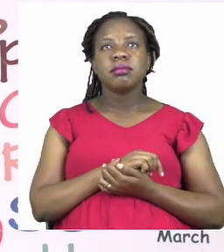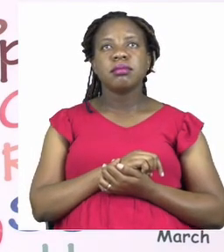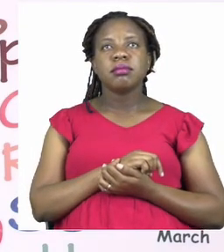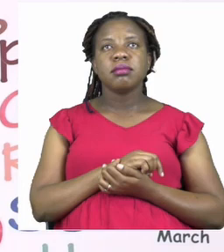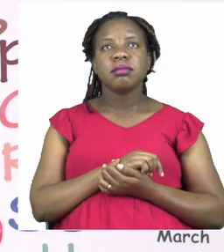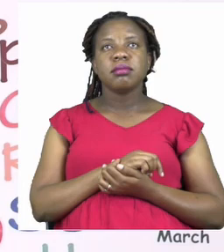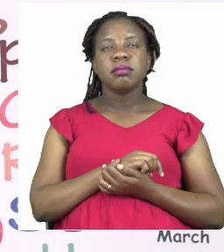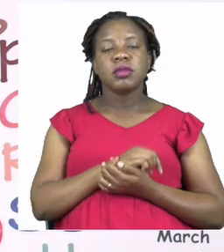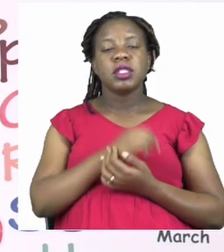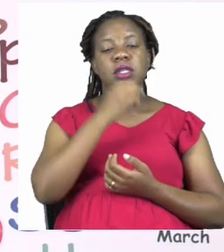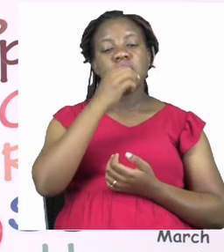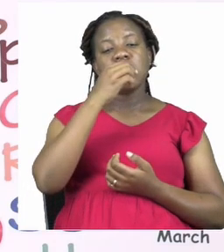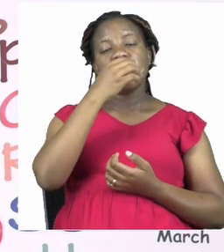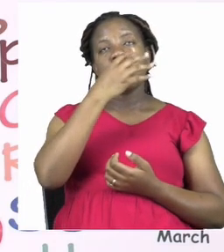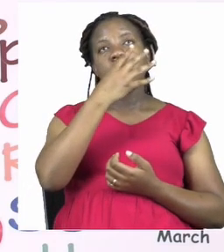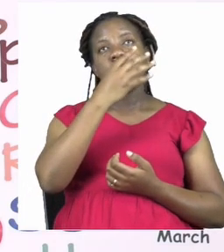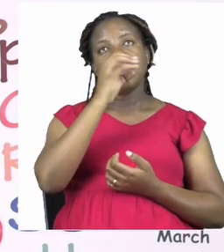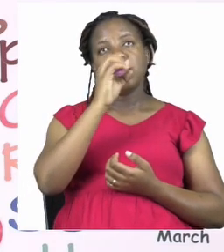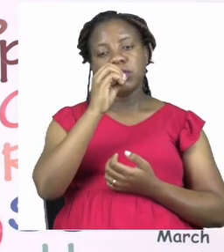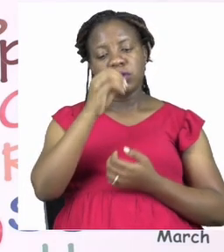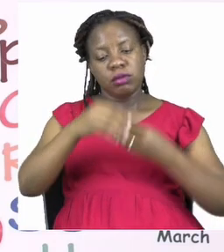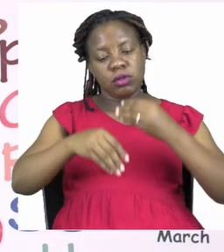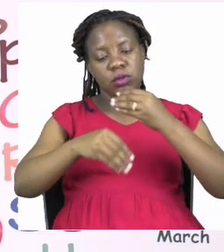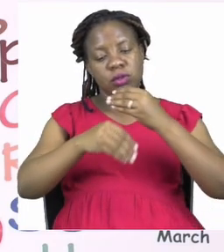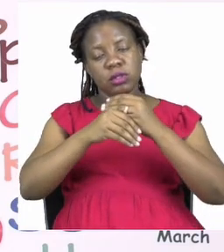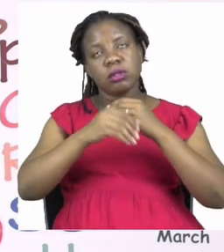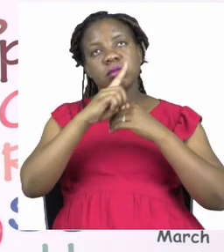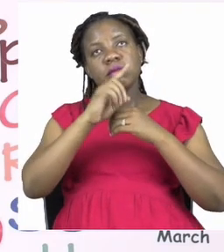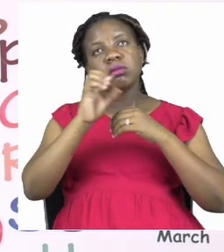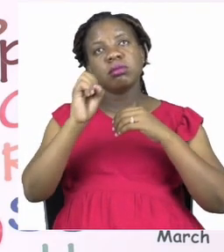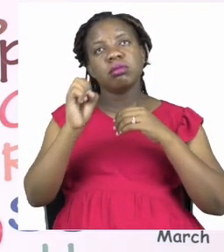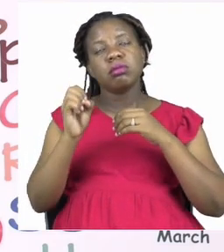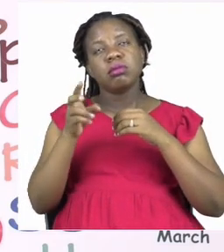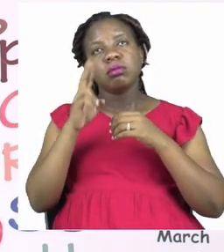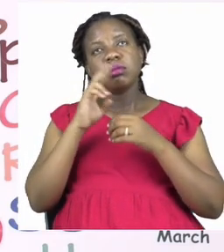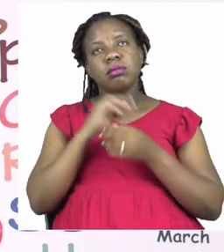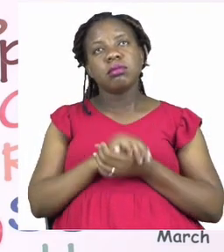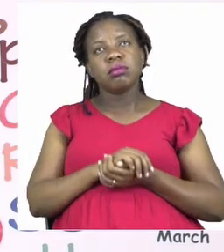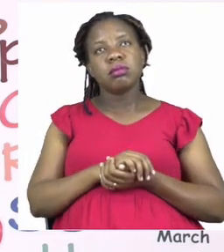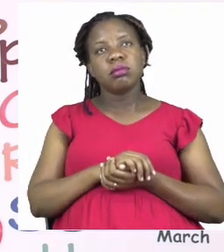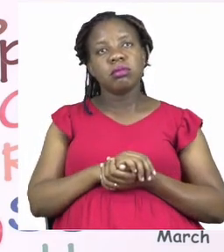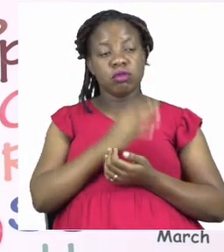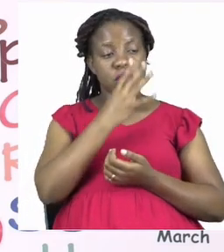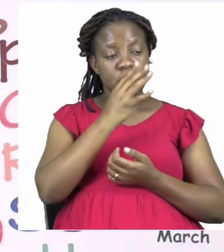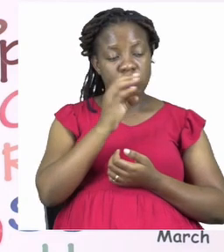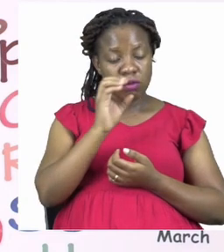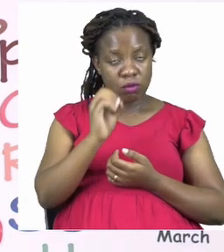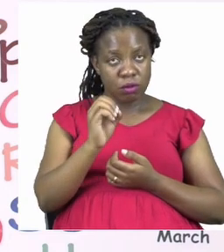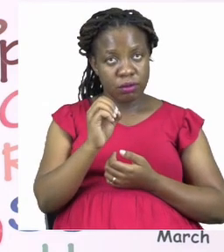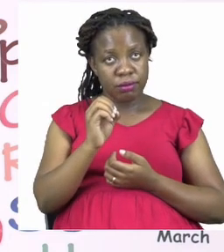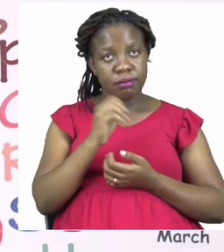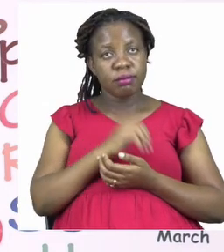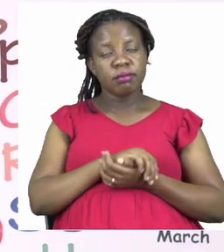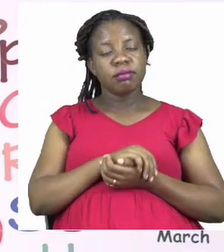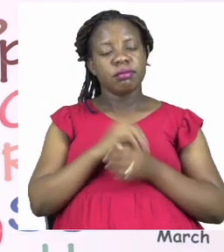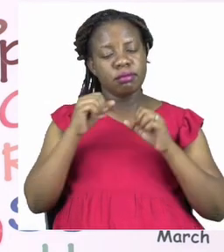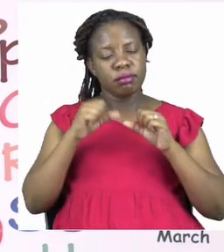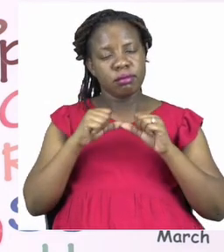40 plus 10. So we're going to say 40 is already there and we are counting